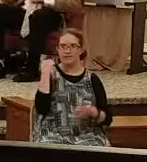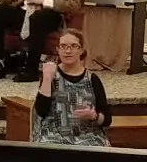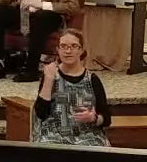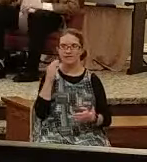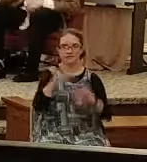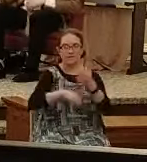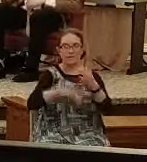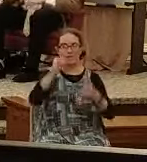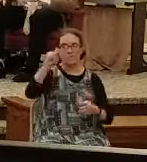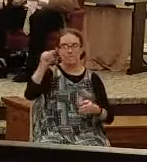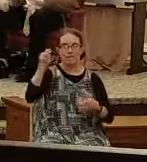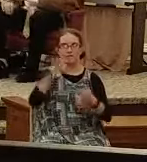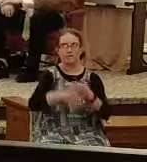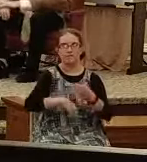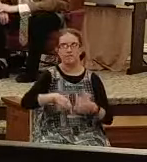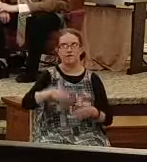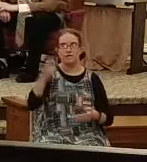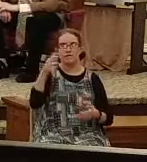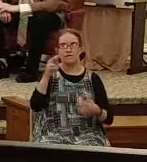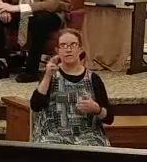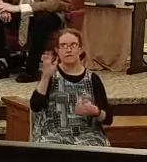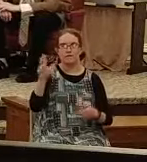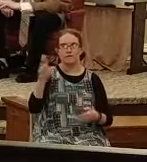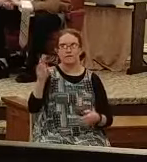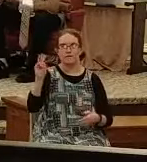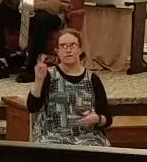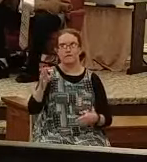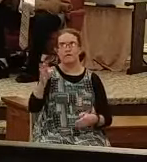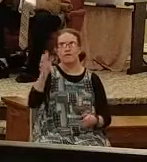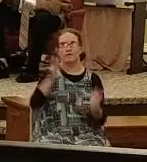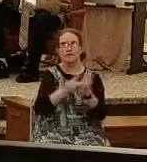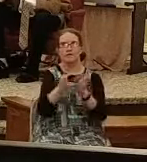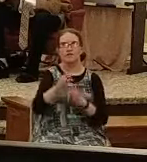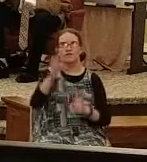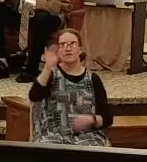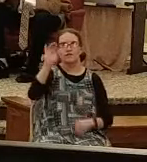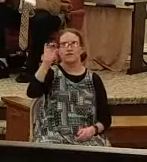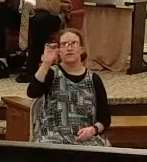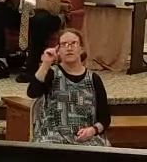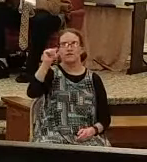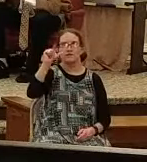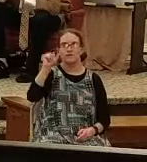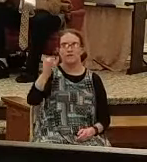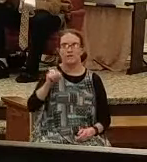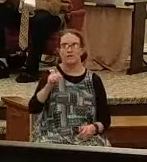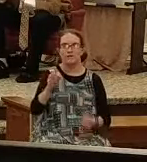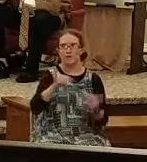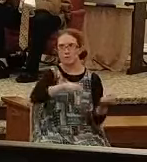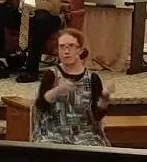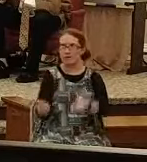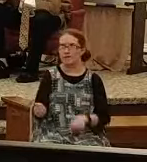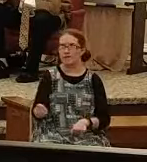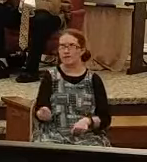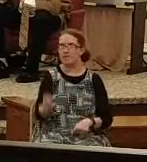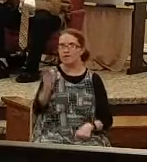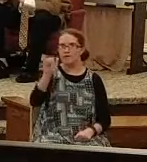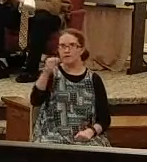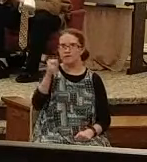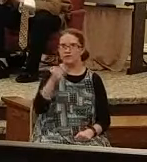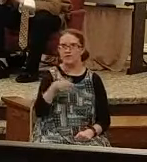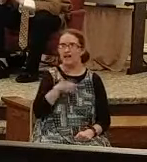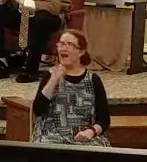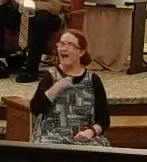Matthew chapter 3, verse 13 through 17. Then cometh Jesus from Galilee to Jordan to John to be baptized of him. And John forbade him, saying, I